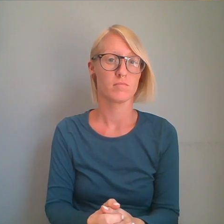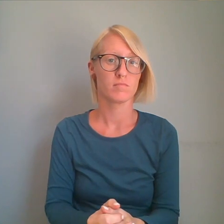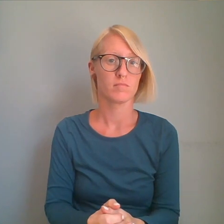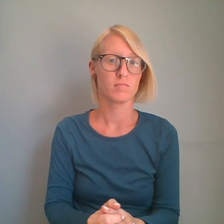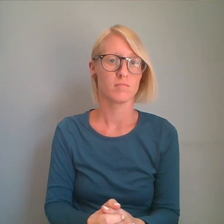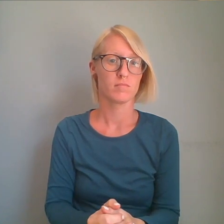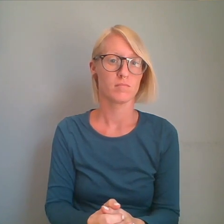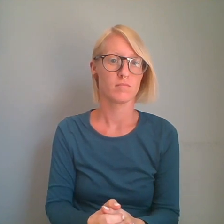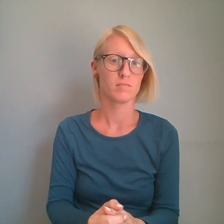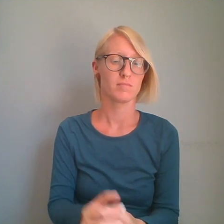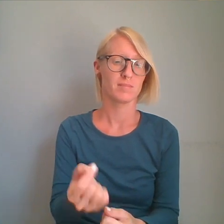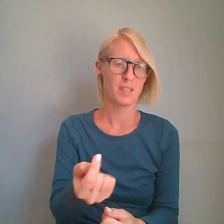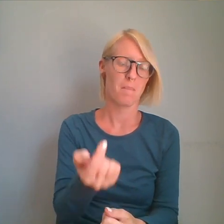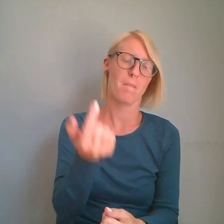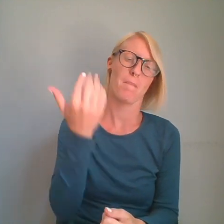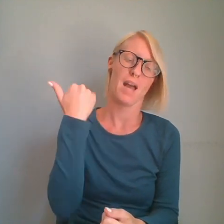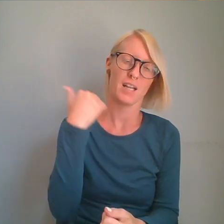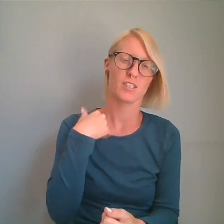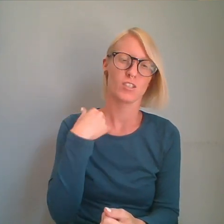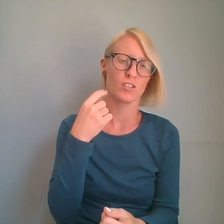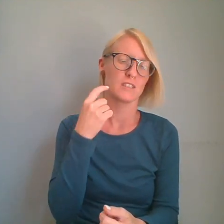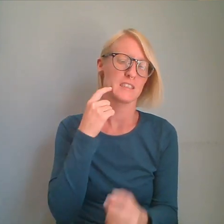Back of your teeth look good.